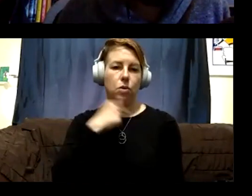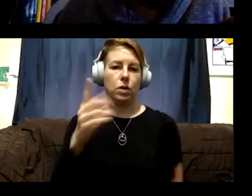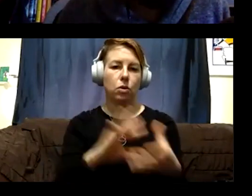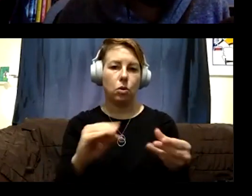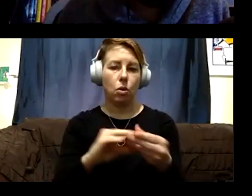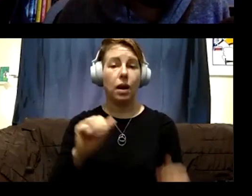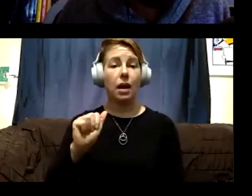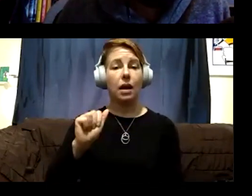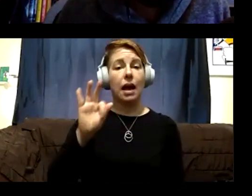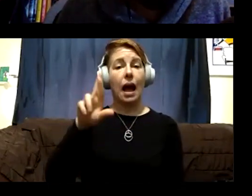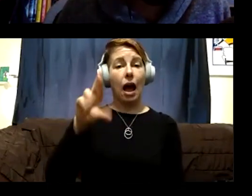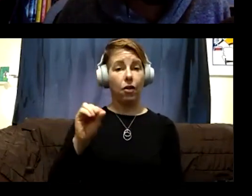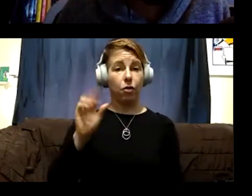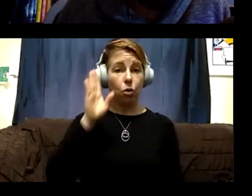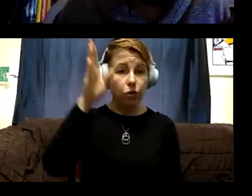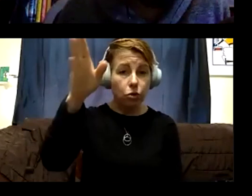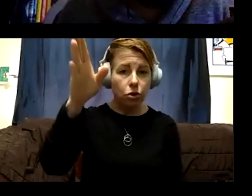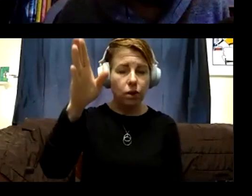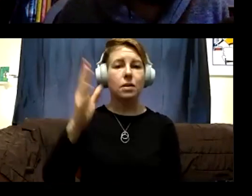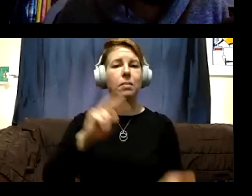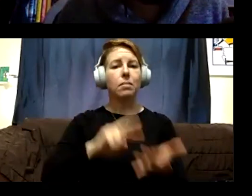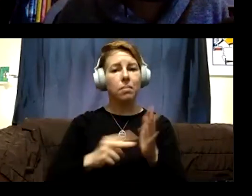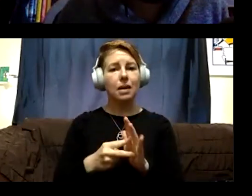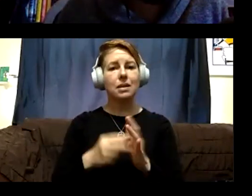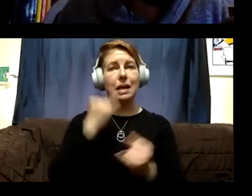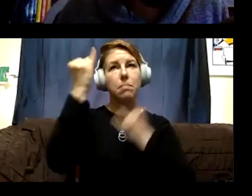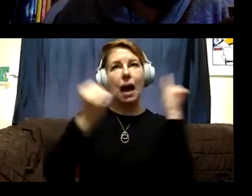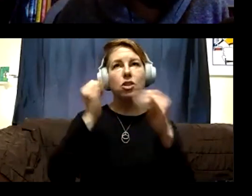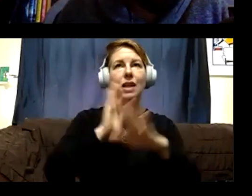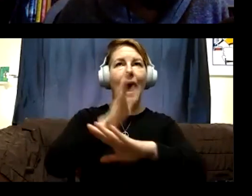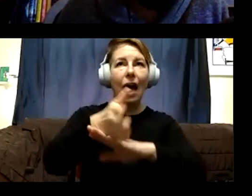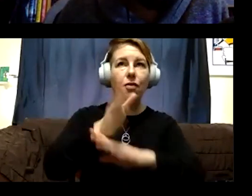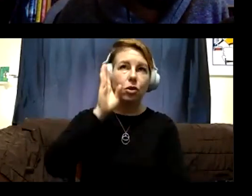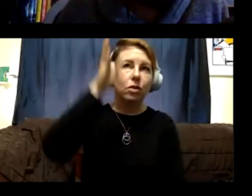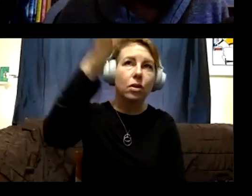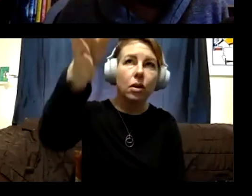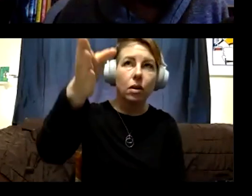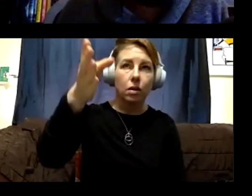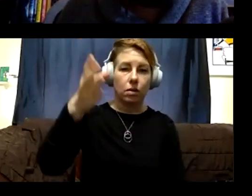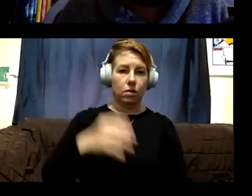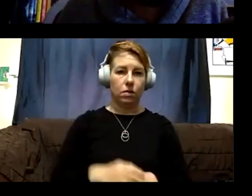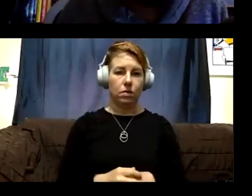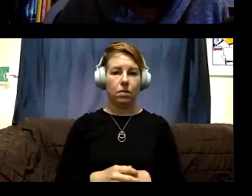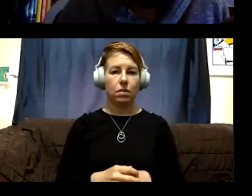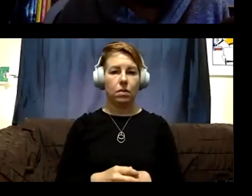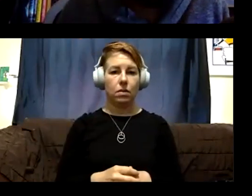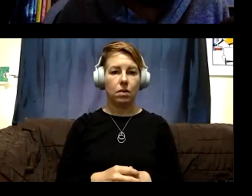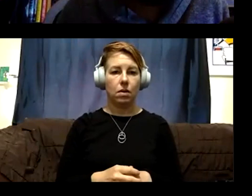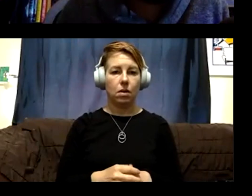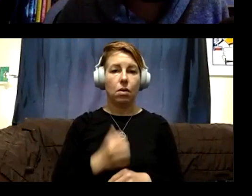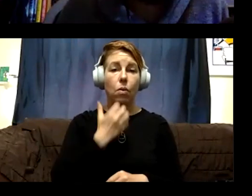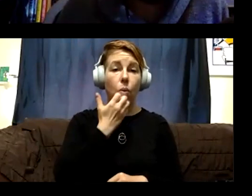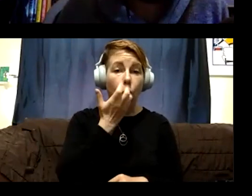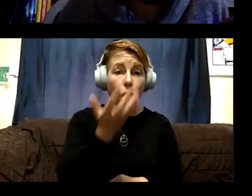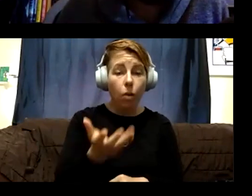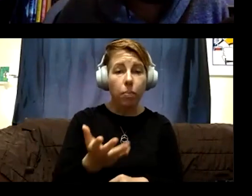Afrofuturism, this imagining of afters, pushes the laborer toward the tunnel's mouth. That warmth? The